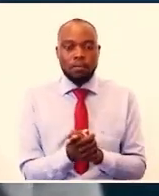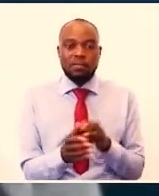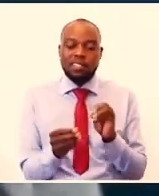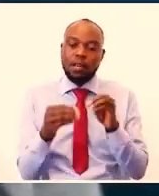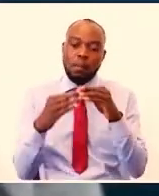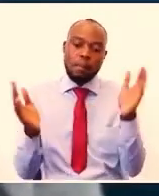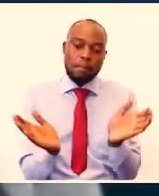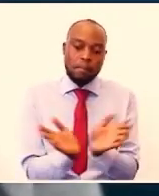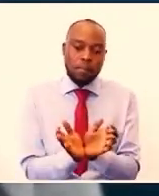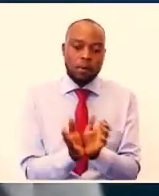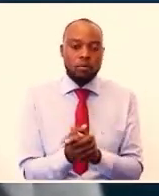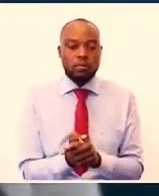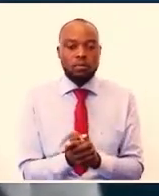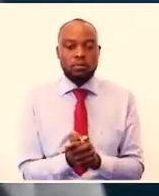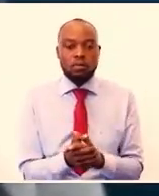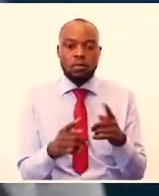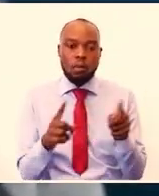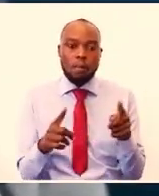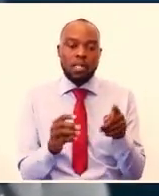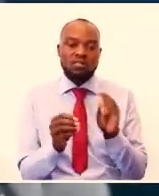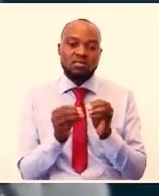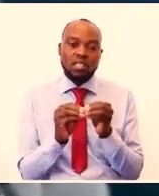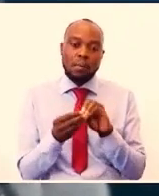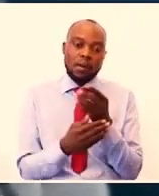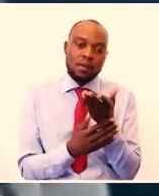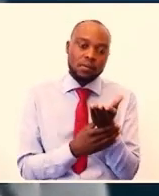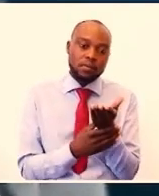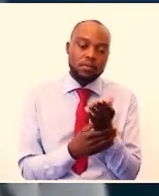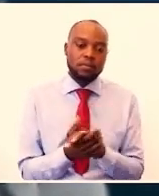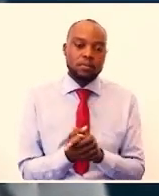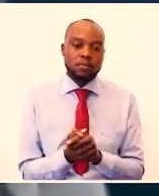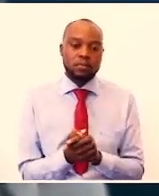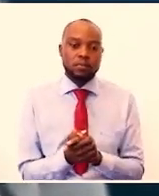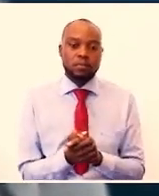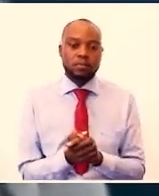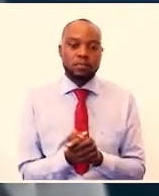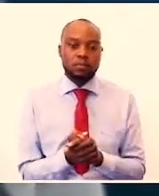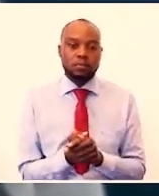organizations. And so restructuring was